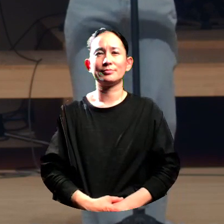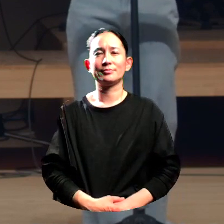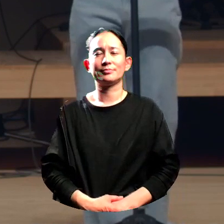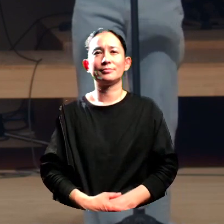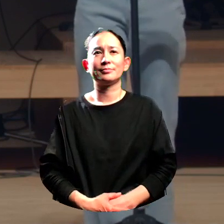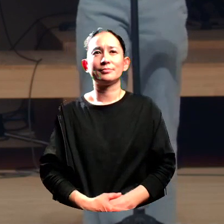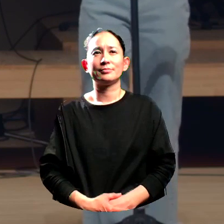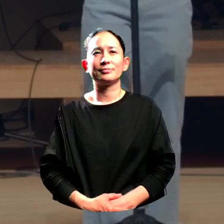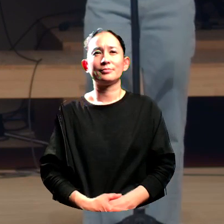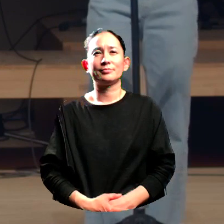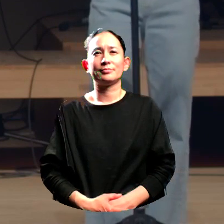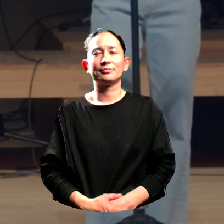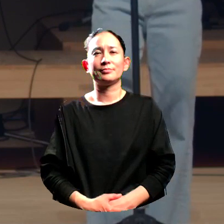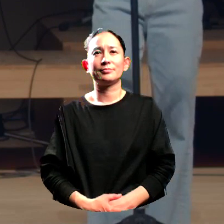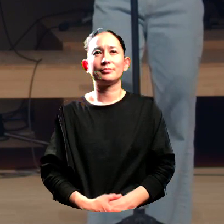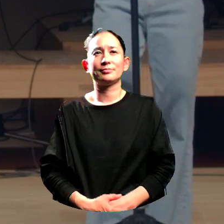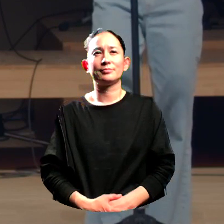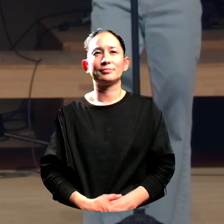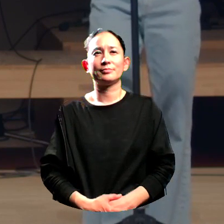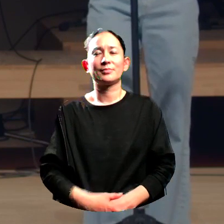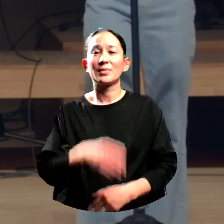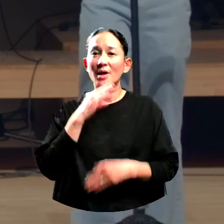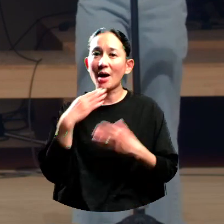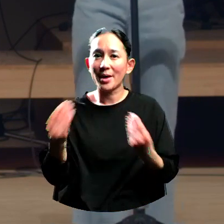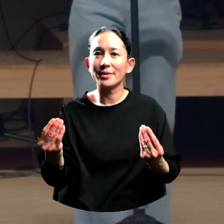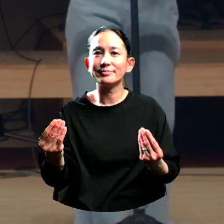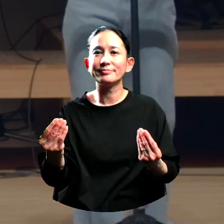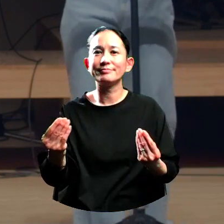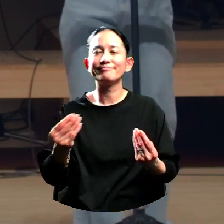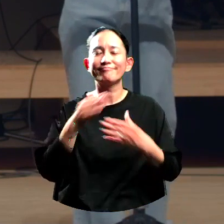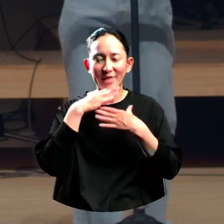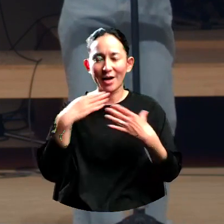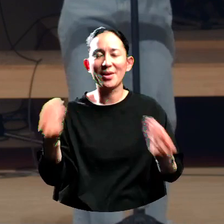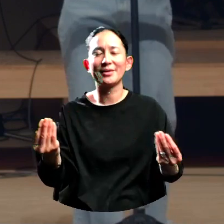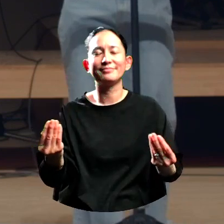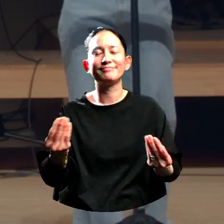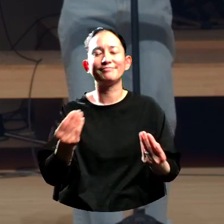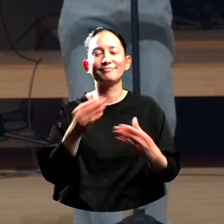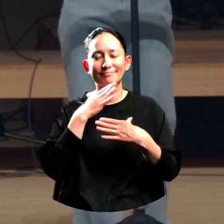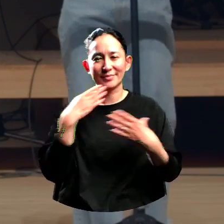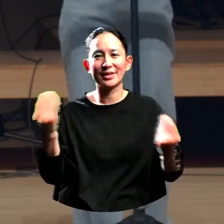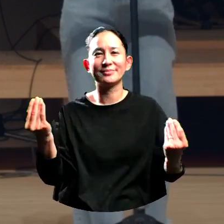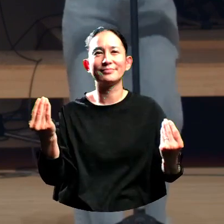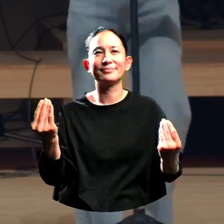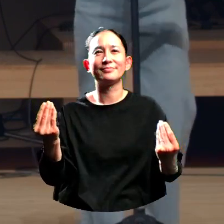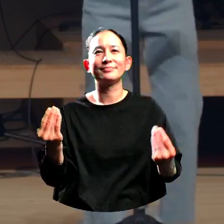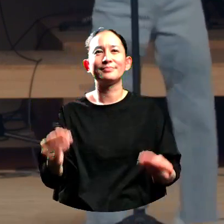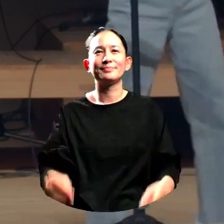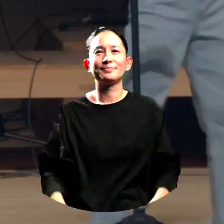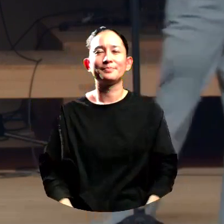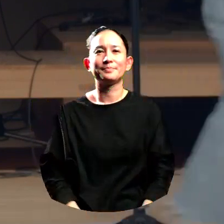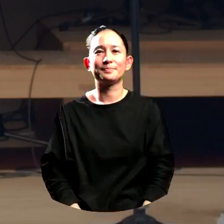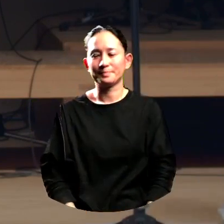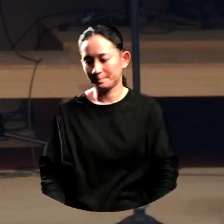has risen, let's say Amen. Amen. Amen. Amen.